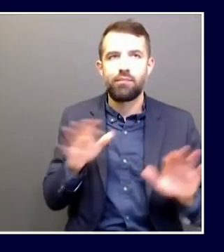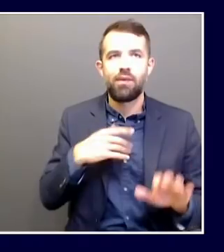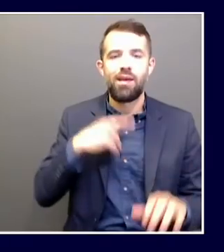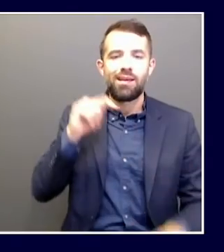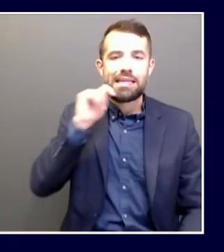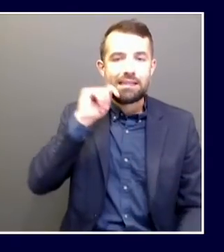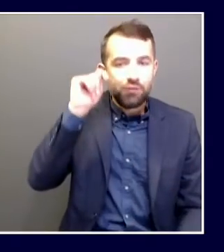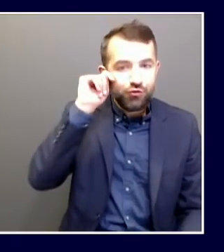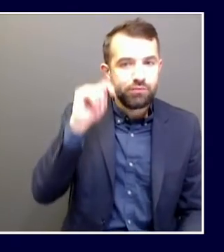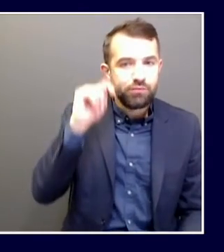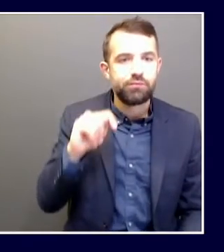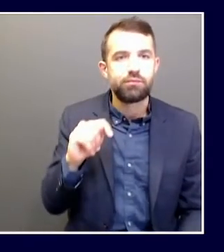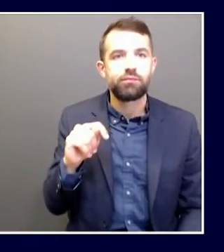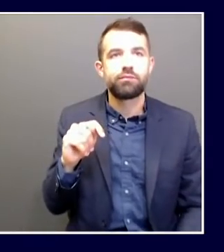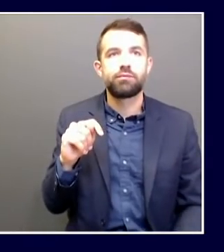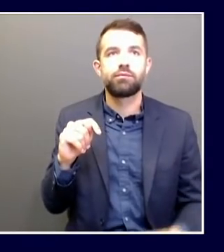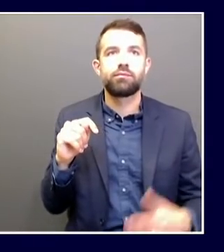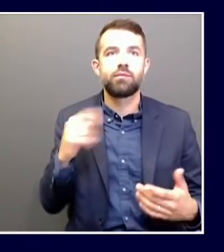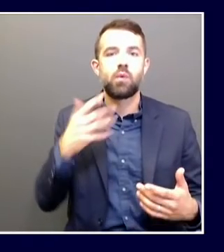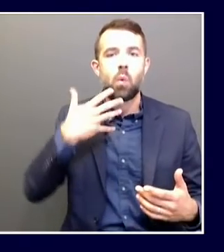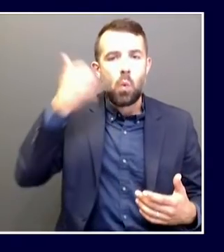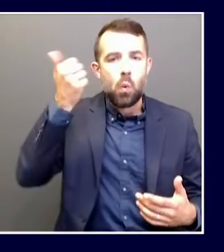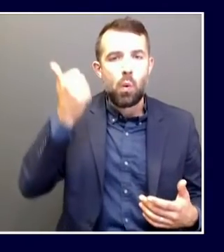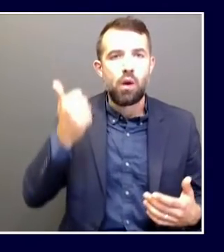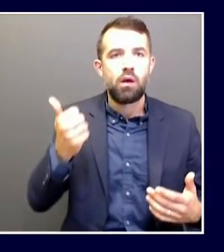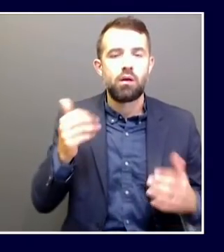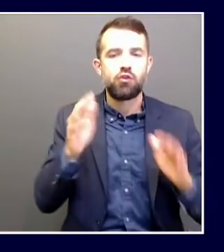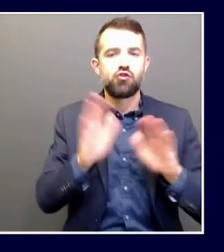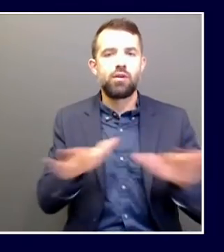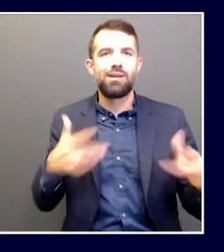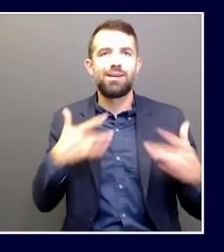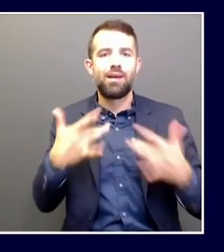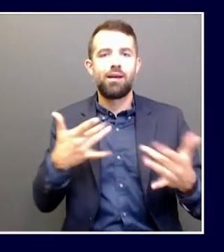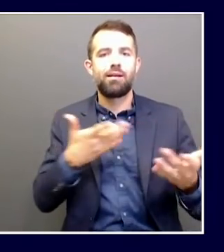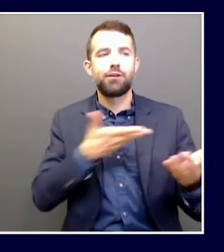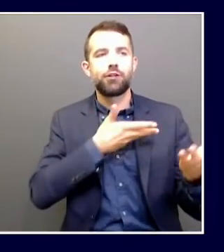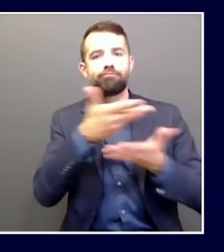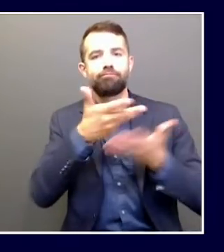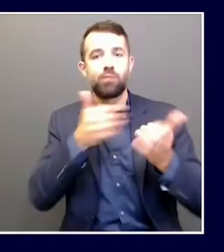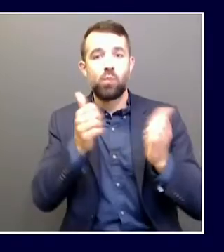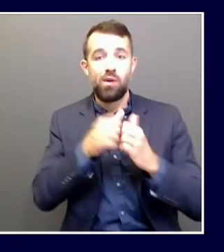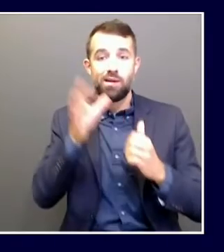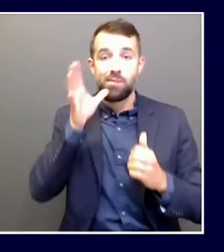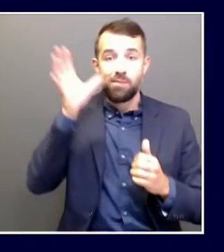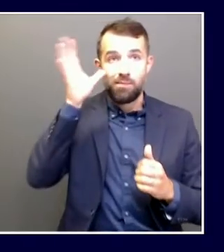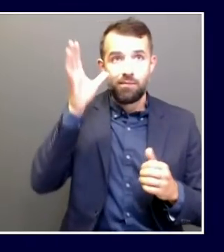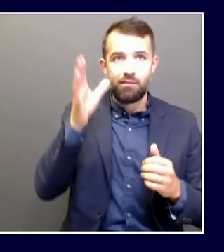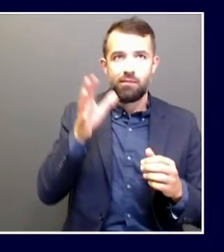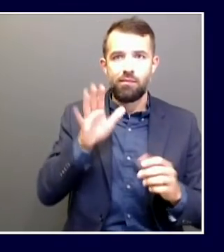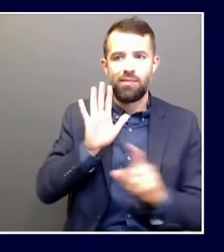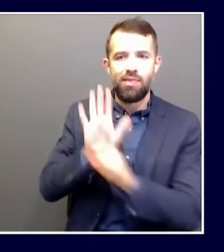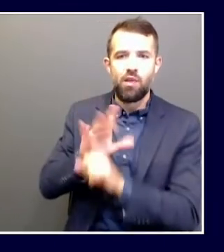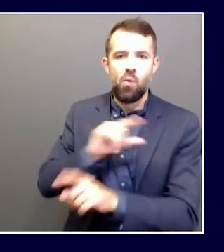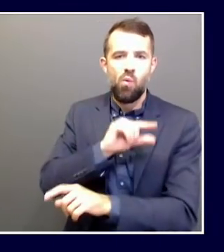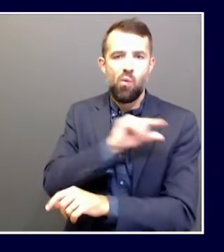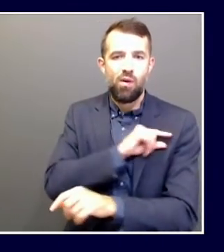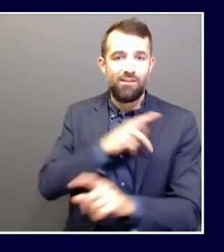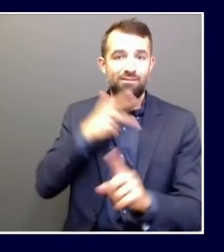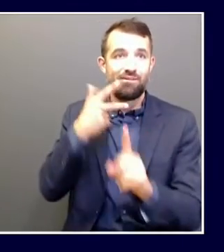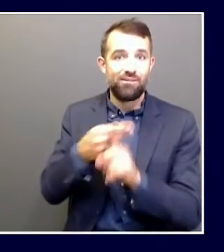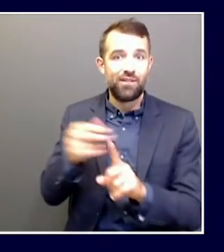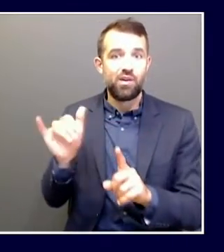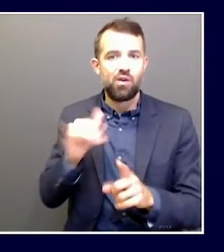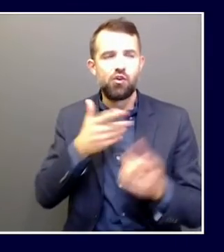these conversations with their parents, kids who themselves are eligible. This came up. It's come up in my conversations with the